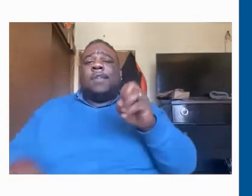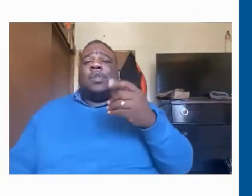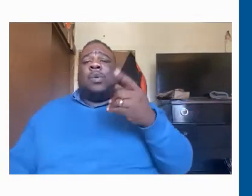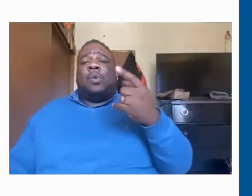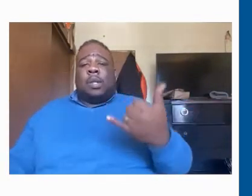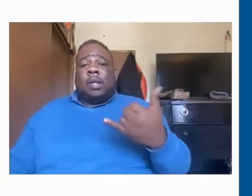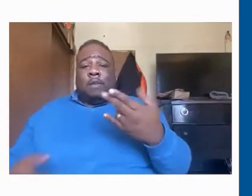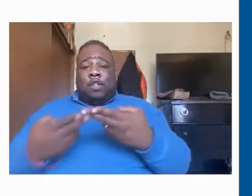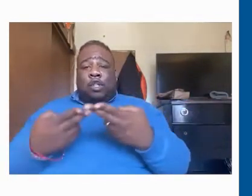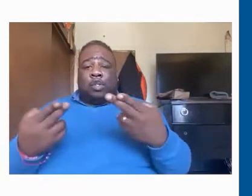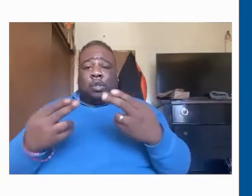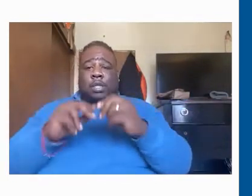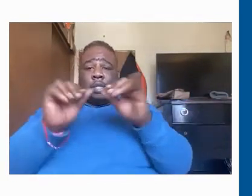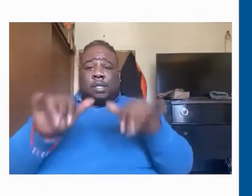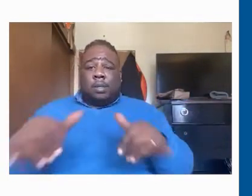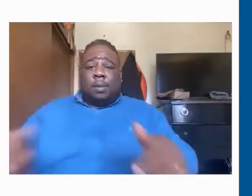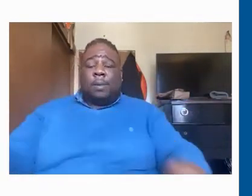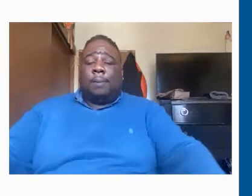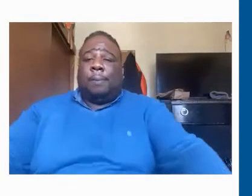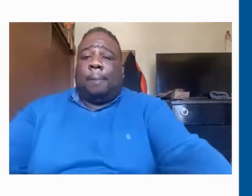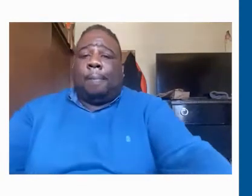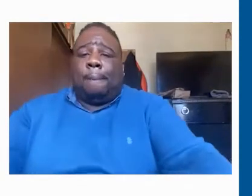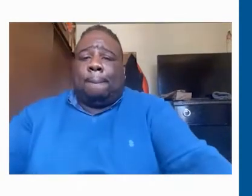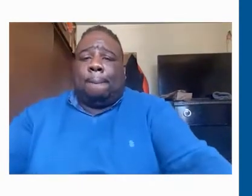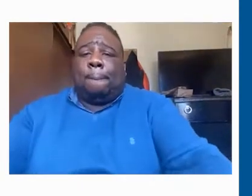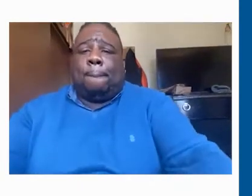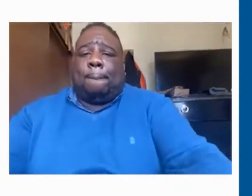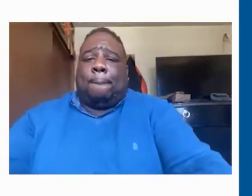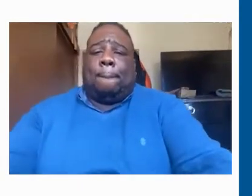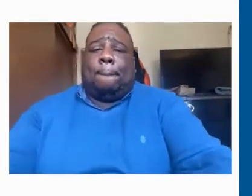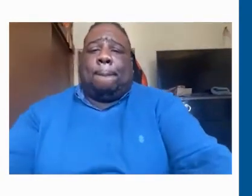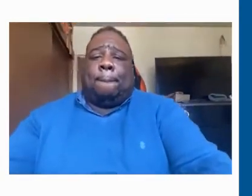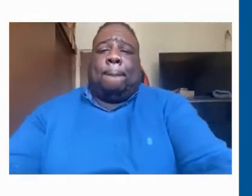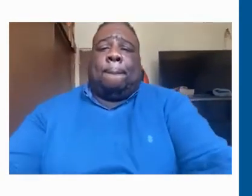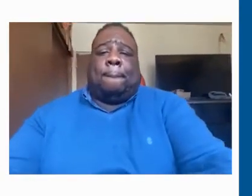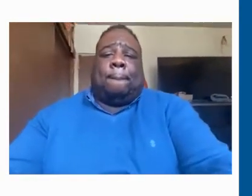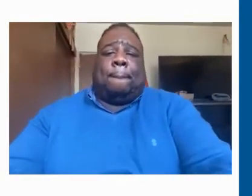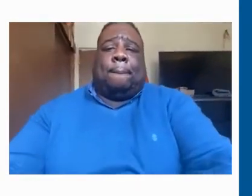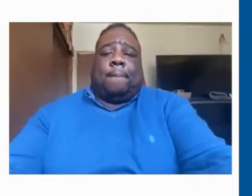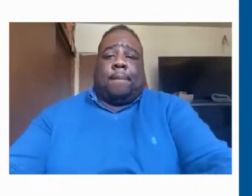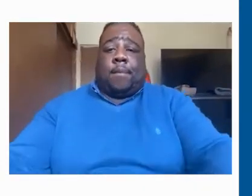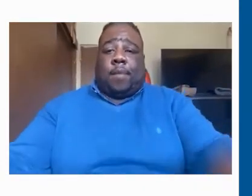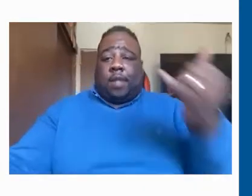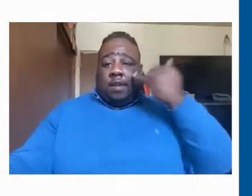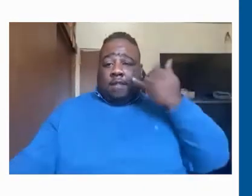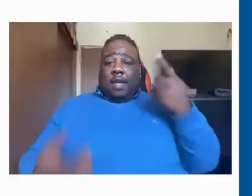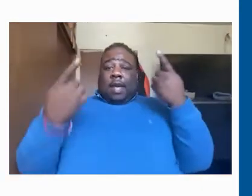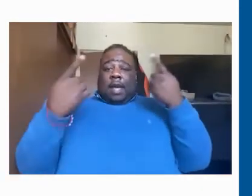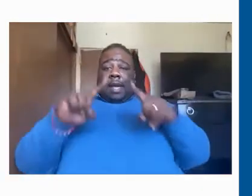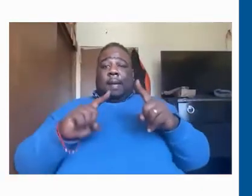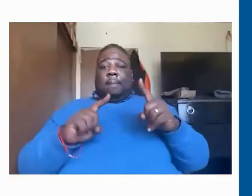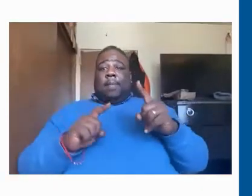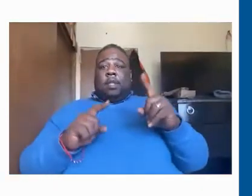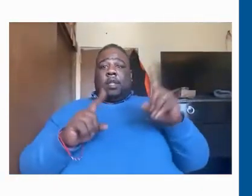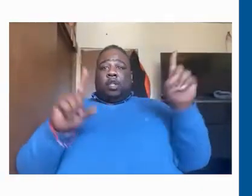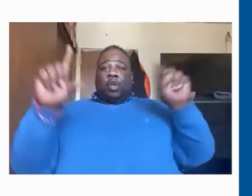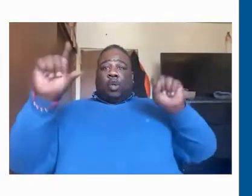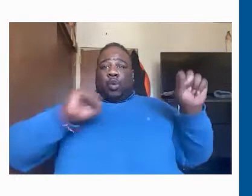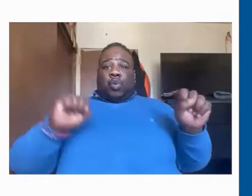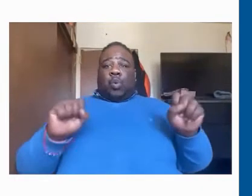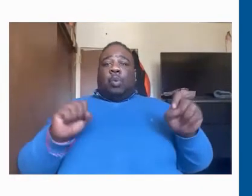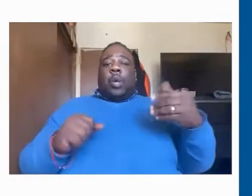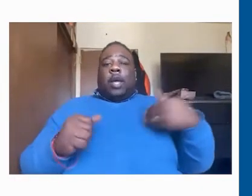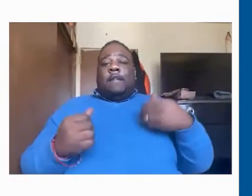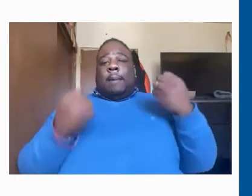system, if there was an actual coastal storm during COVID or any other emergencies, we have protocols in place, such as offering